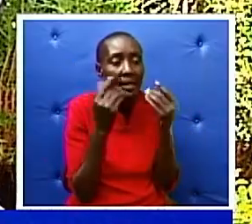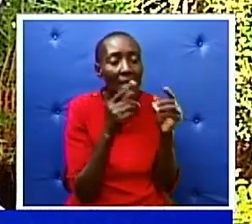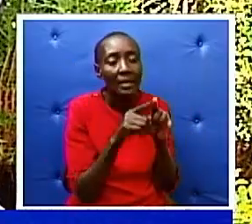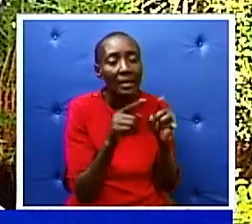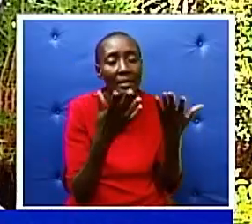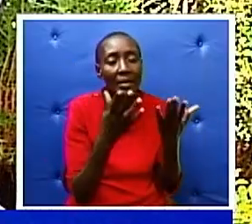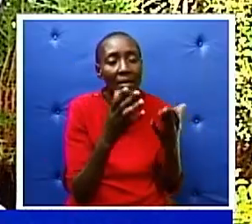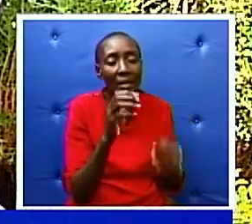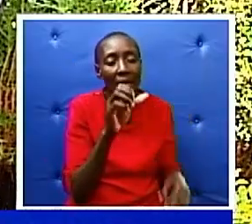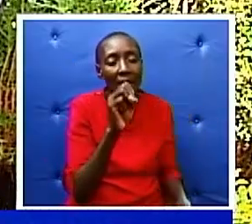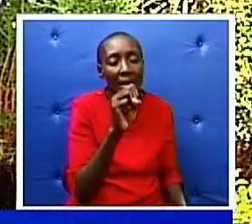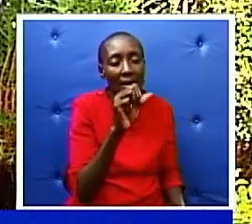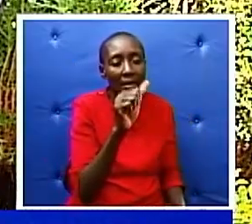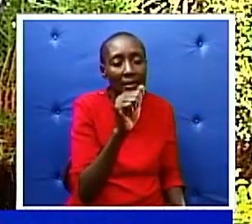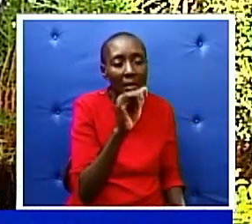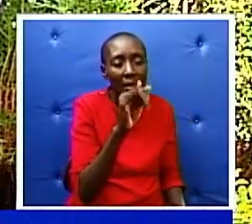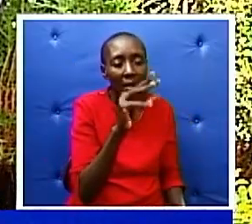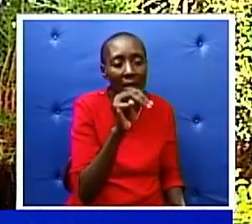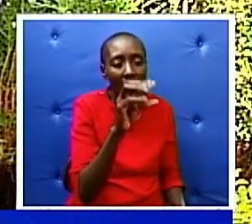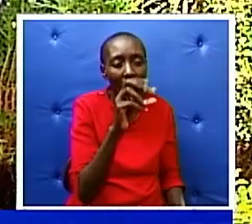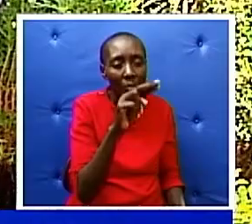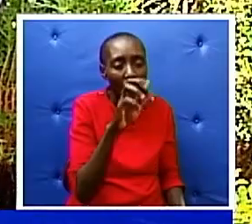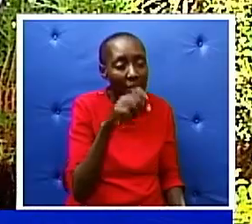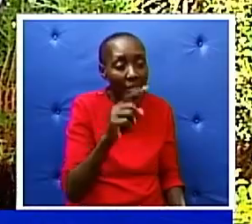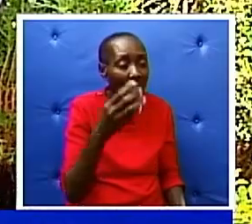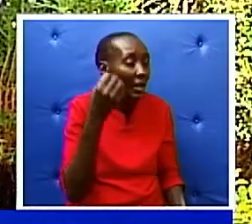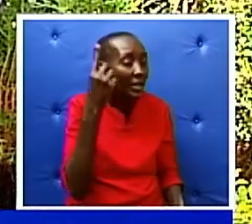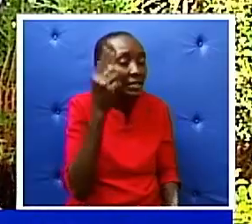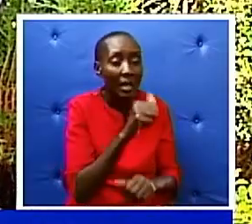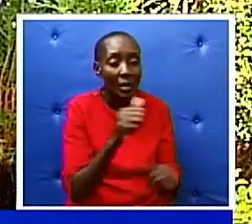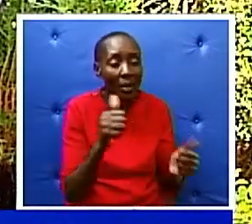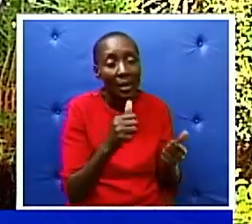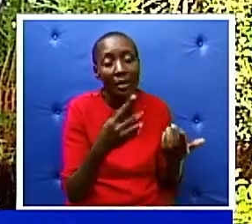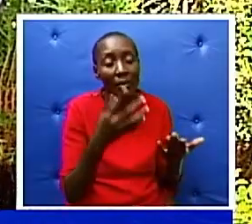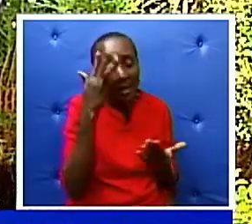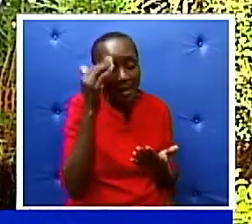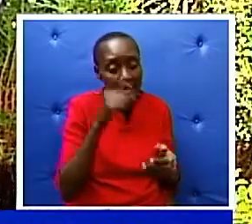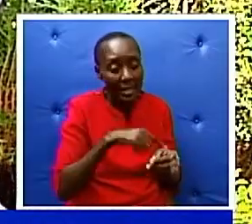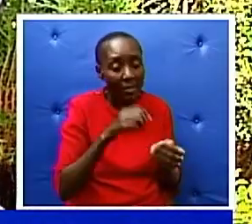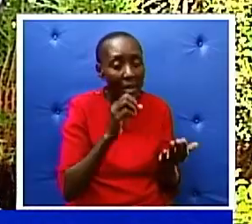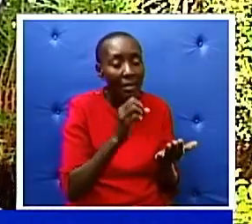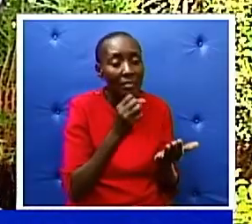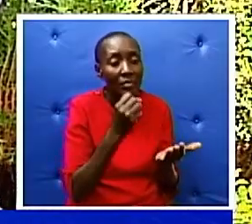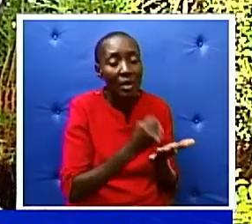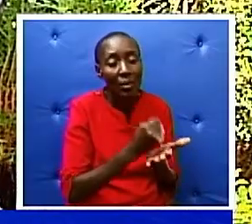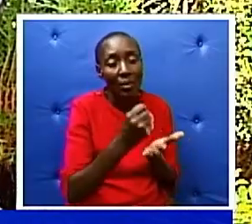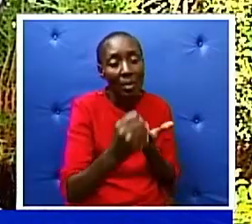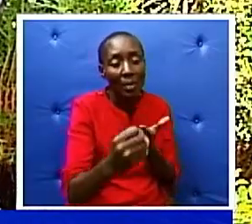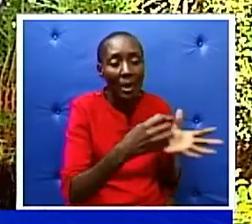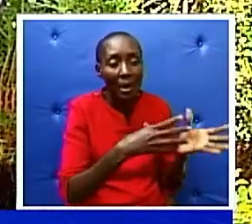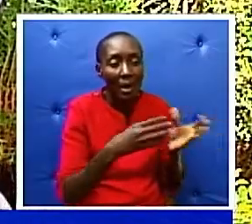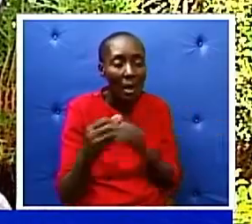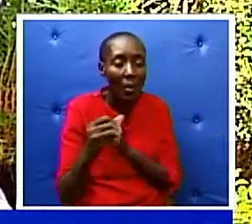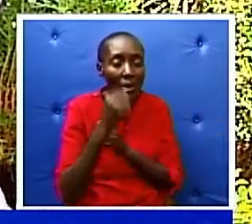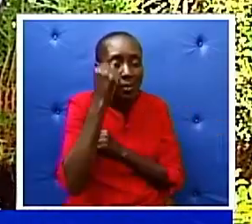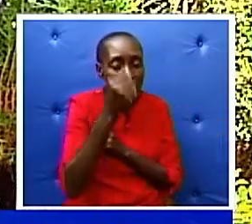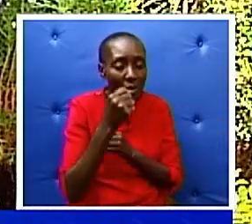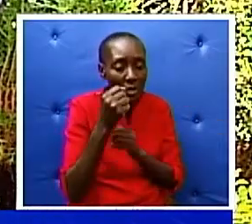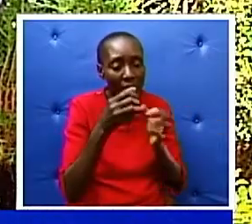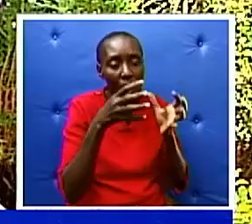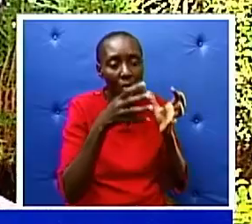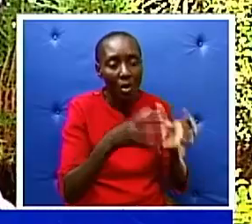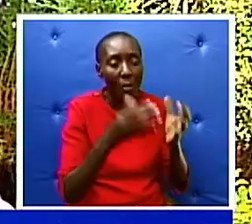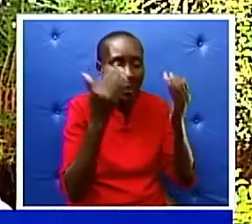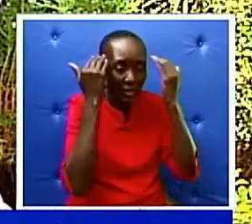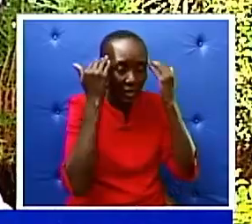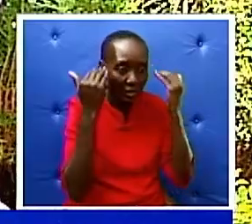suspended by the disciplinary committee. He went to the political parties tribunal. They ruled